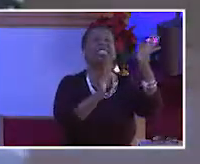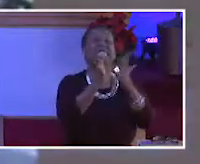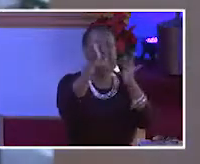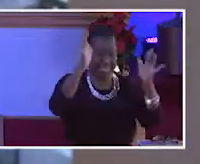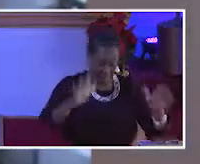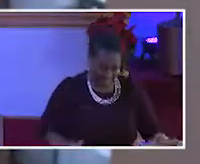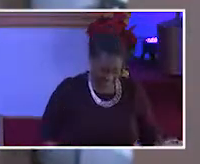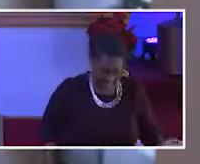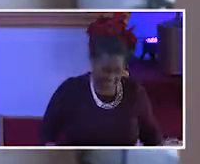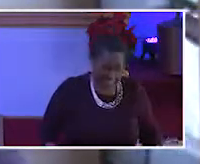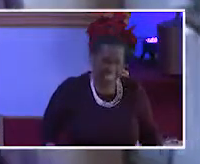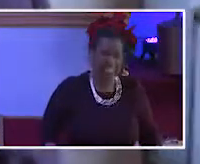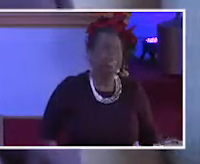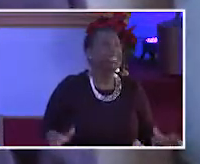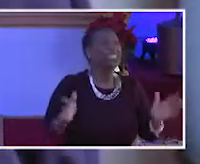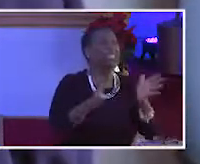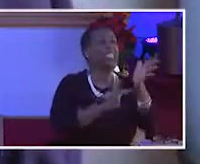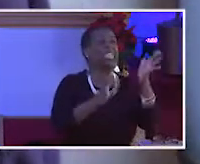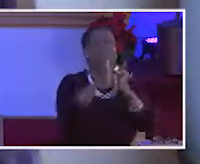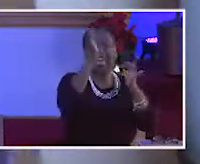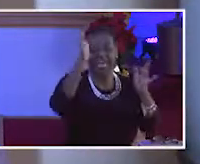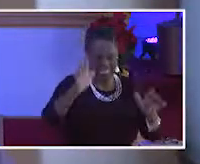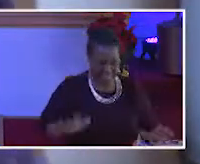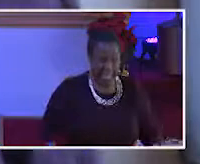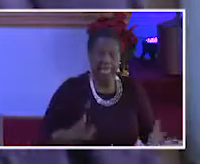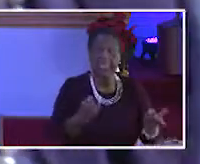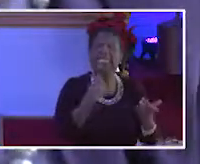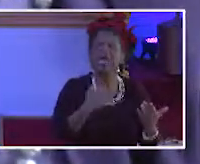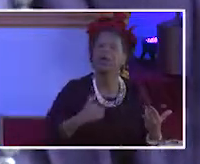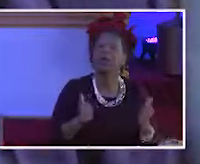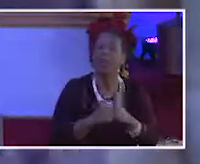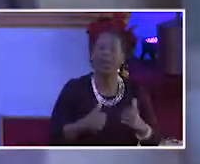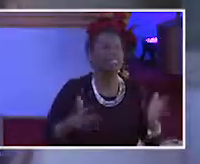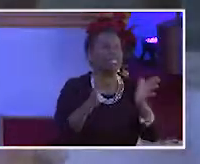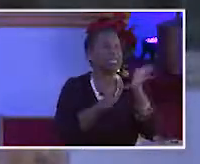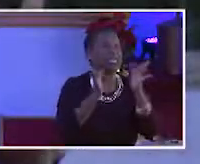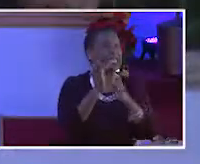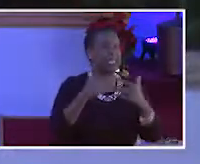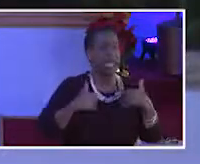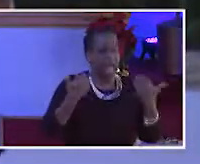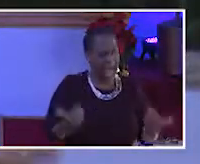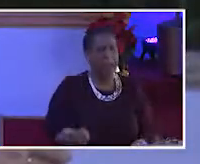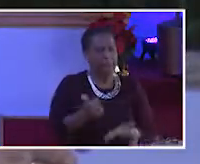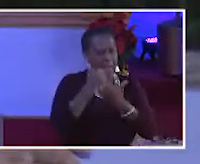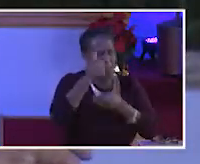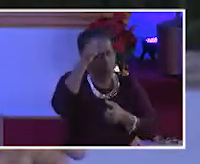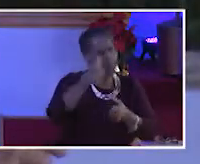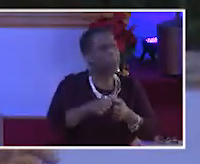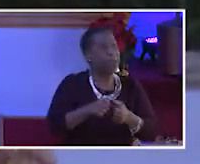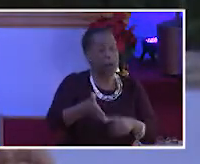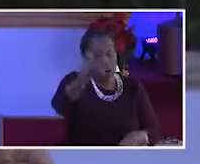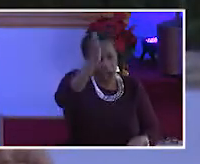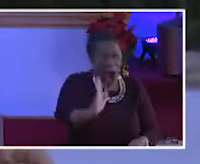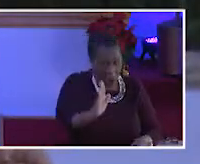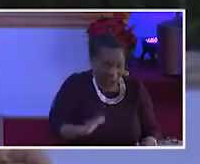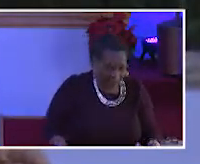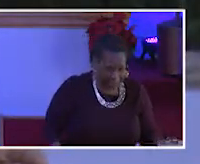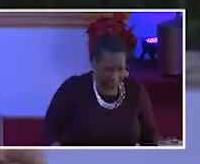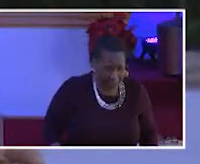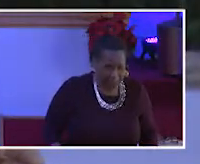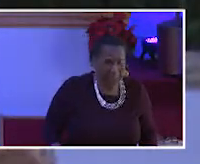Jesus. Say it with me. Jesus. I'm reminded that God